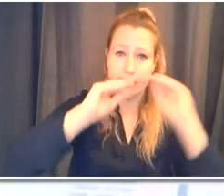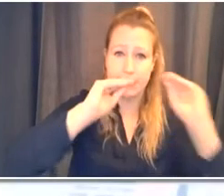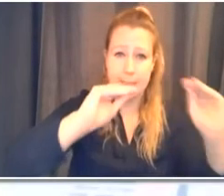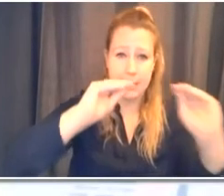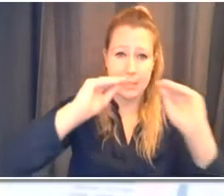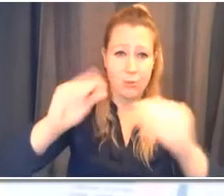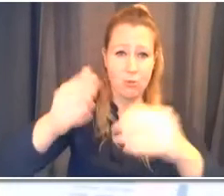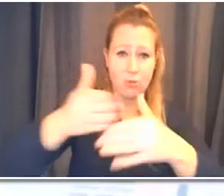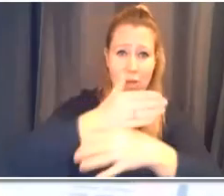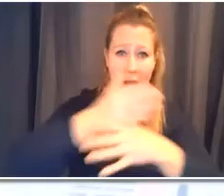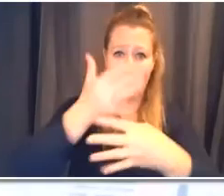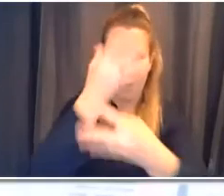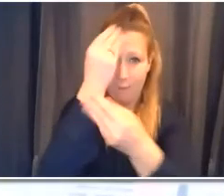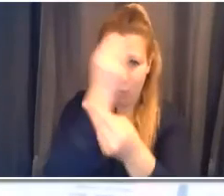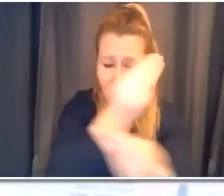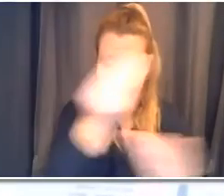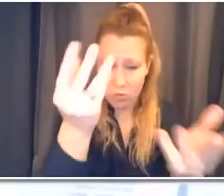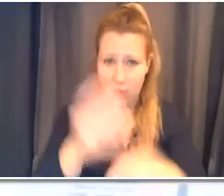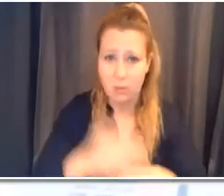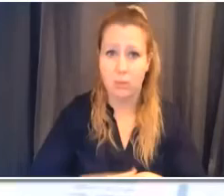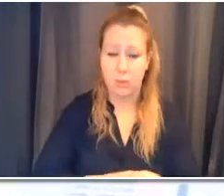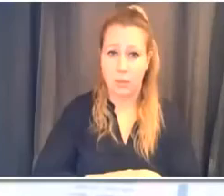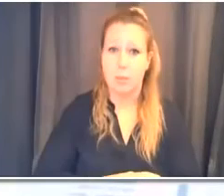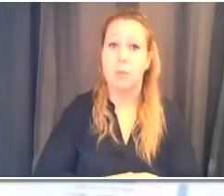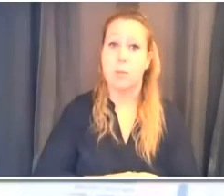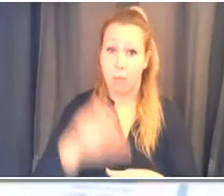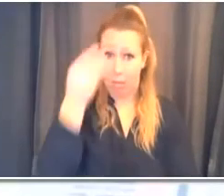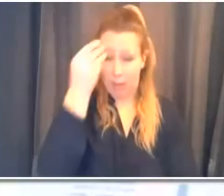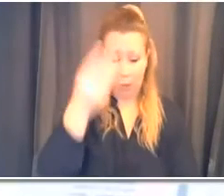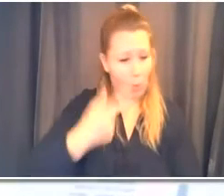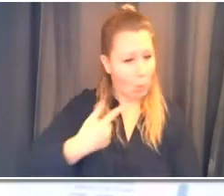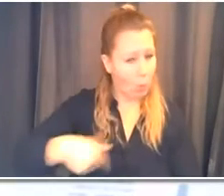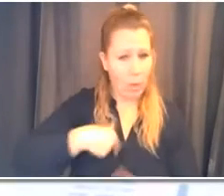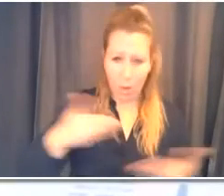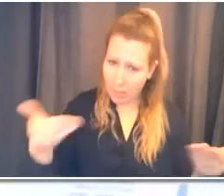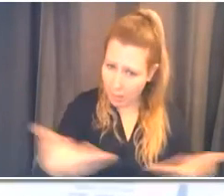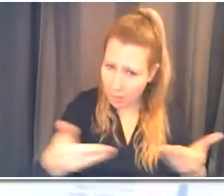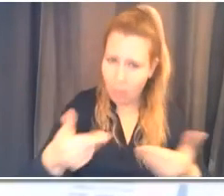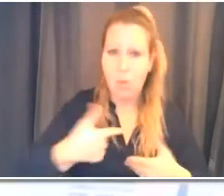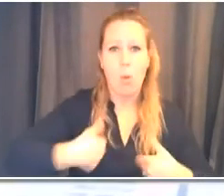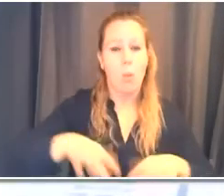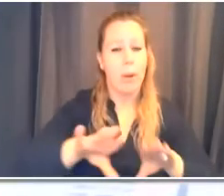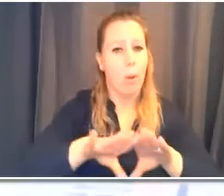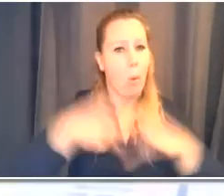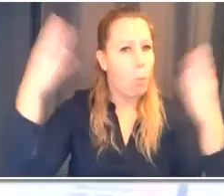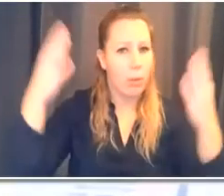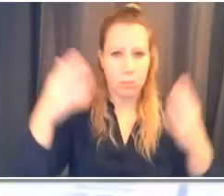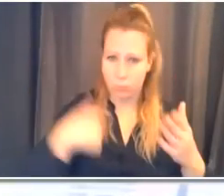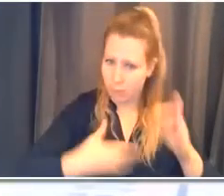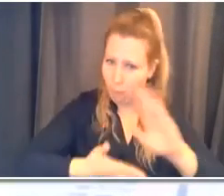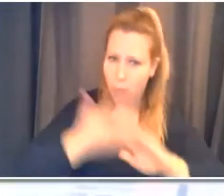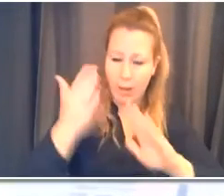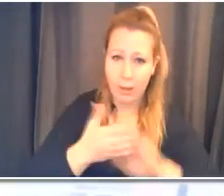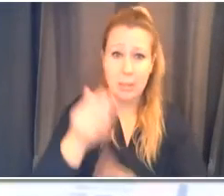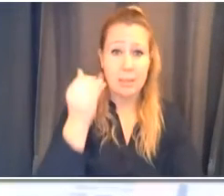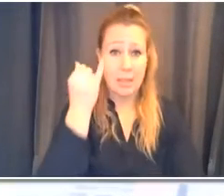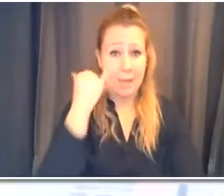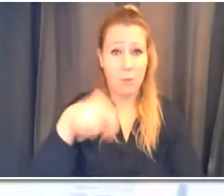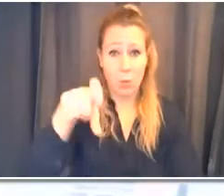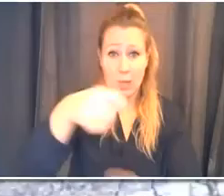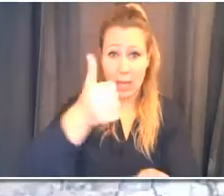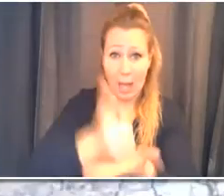Center and if if I'm coming in to be an essential worker in Manhattan can I use the New York County Family Justice